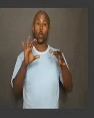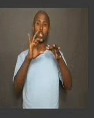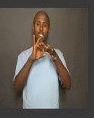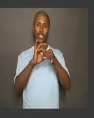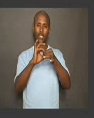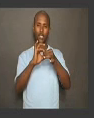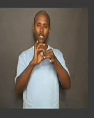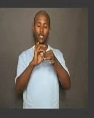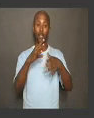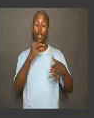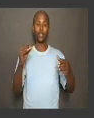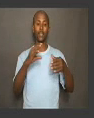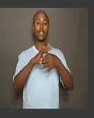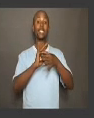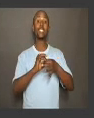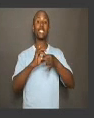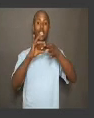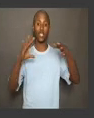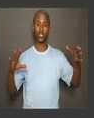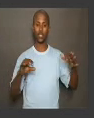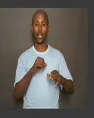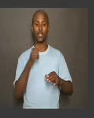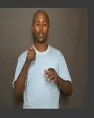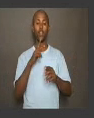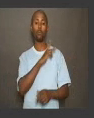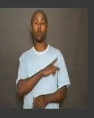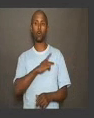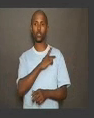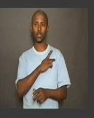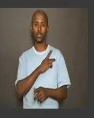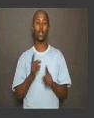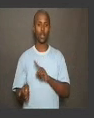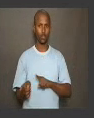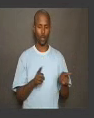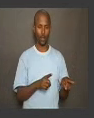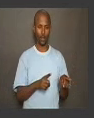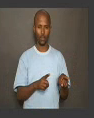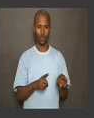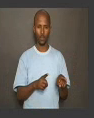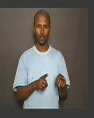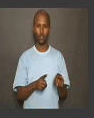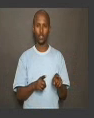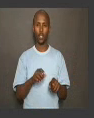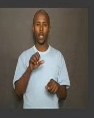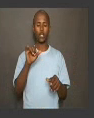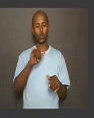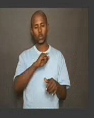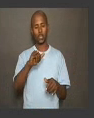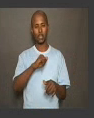Conjunction and disjunction have other properties as well. They are